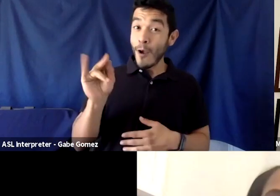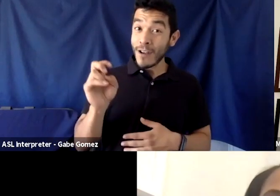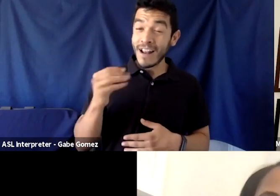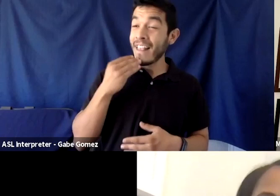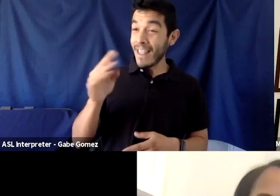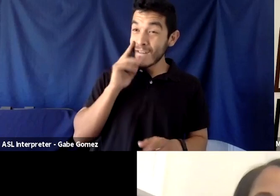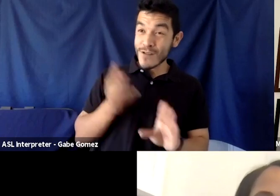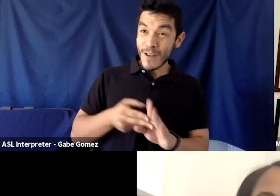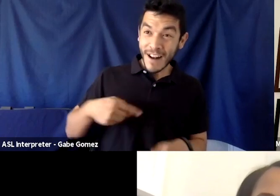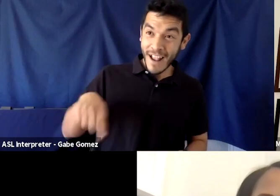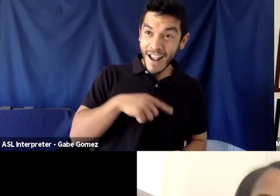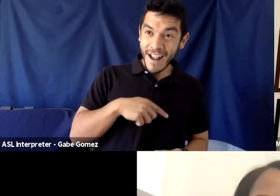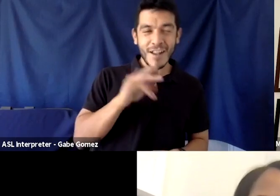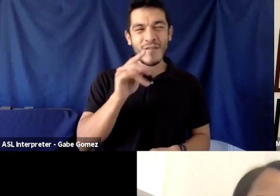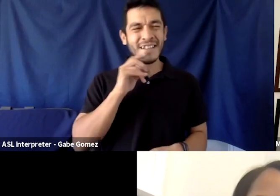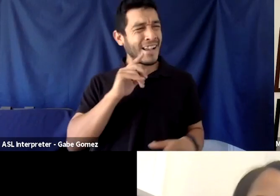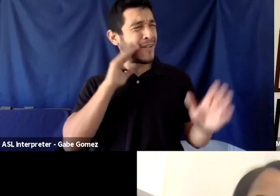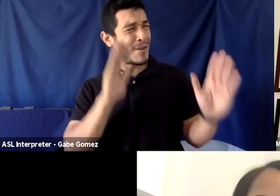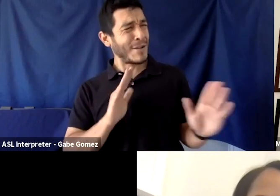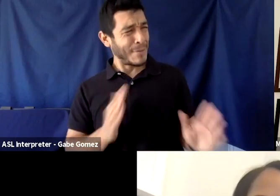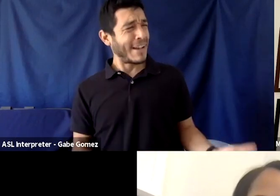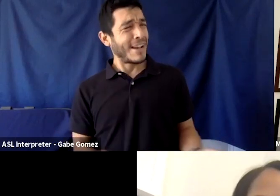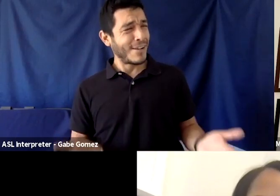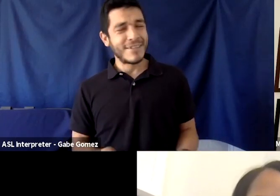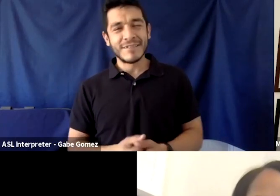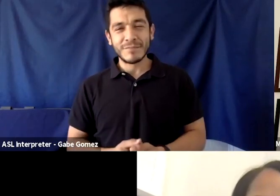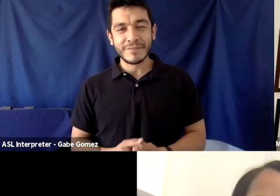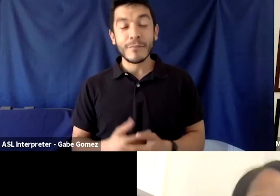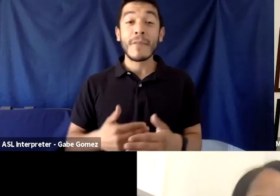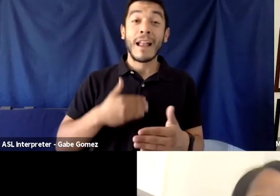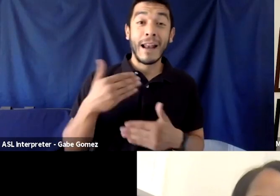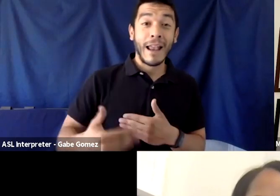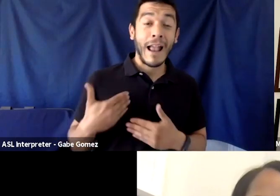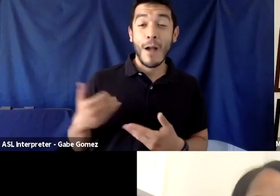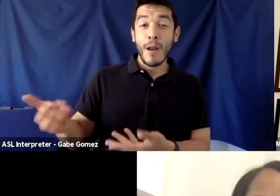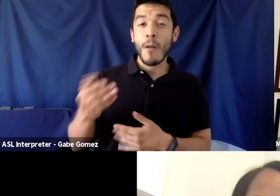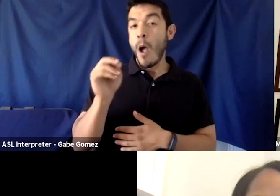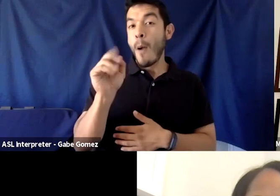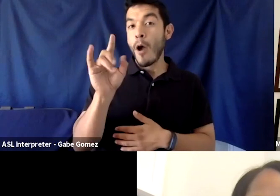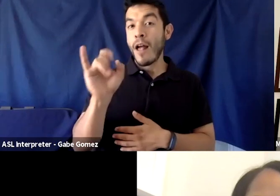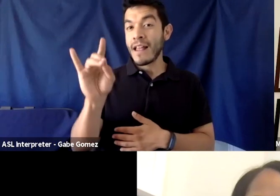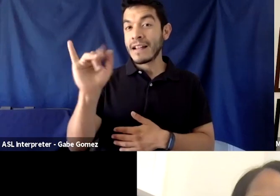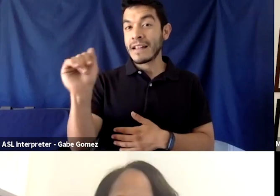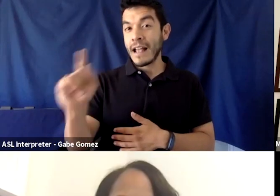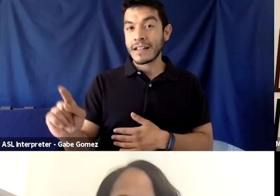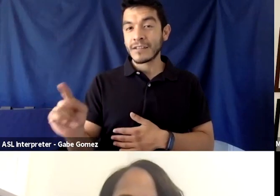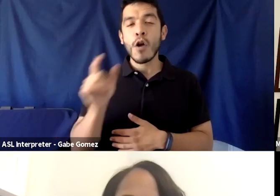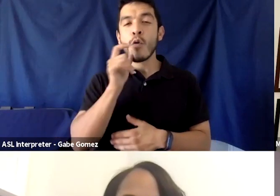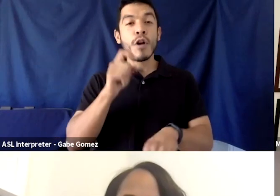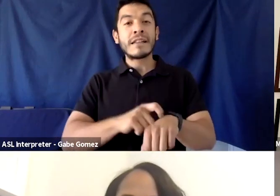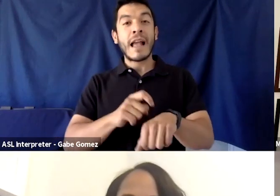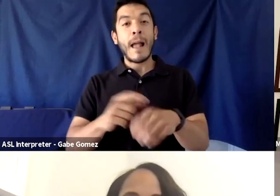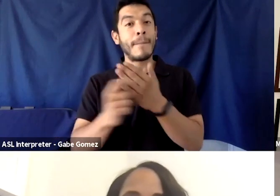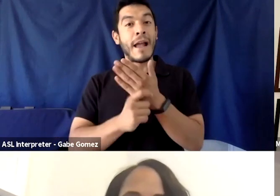us. It's great to be here. So next, I want to welcome Marley Diaz, who Time Magazine has recognized